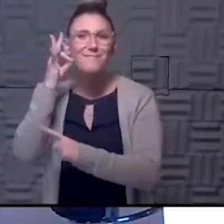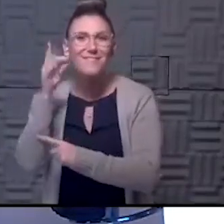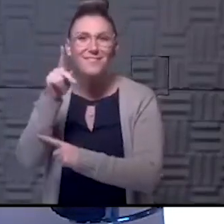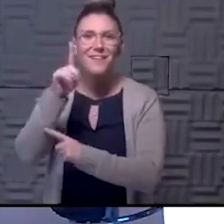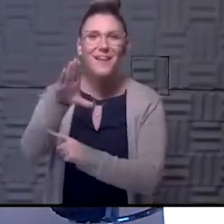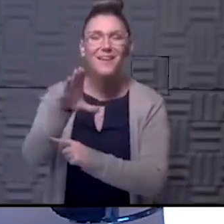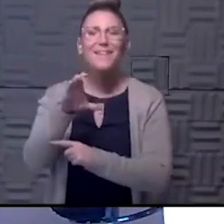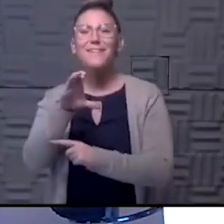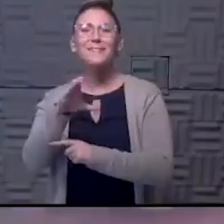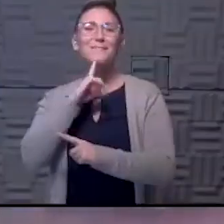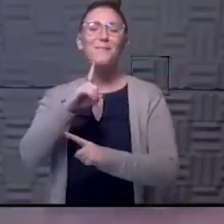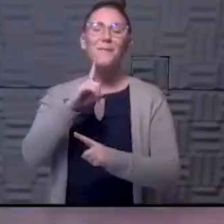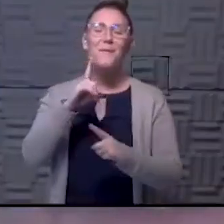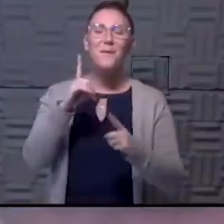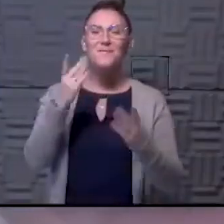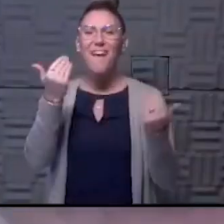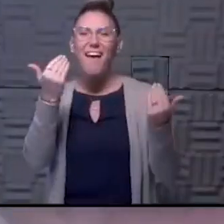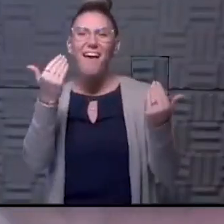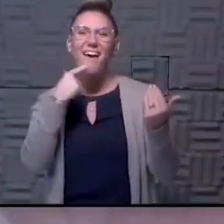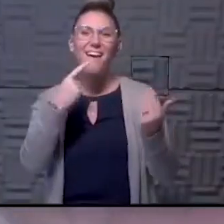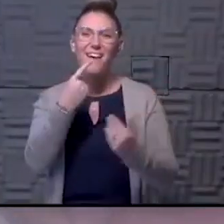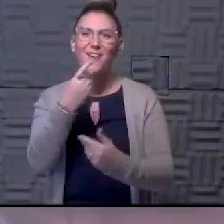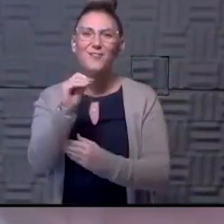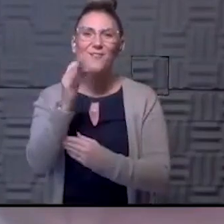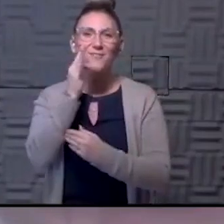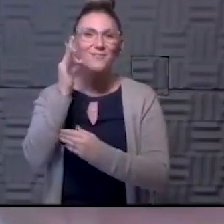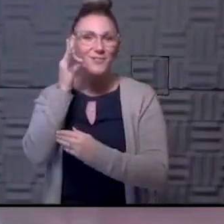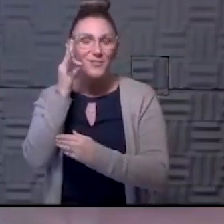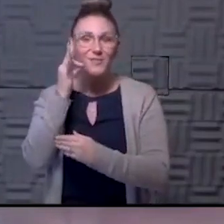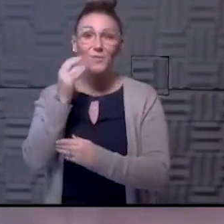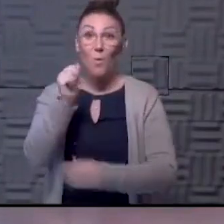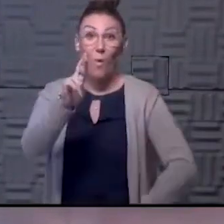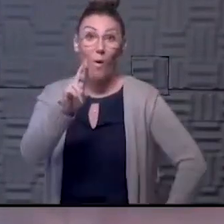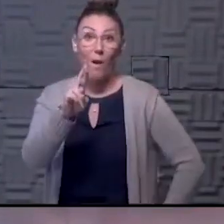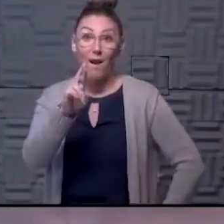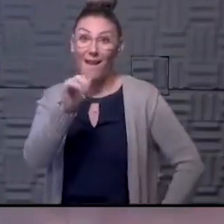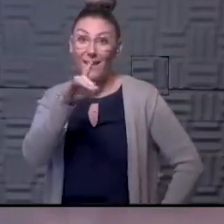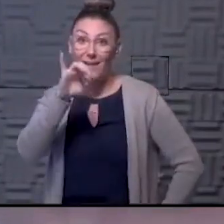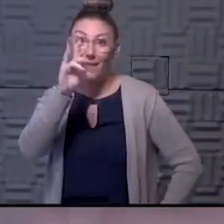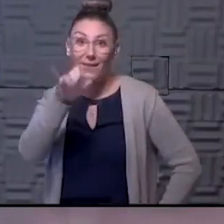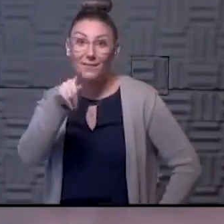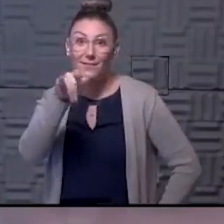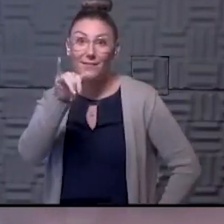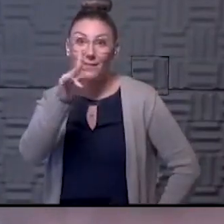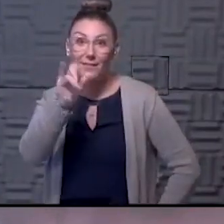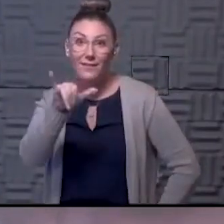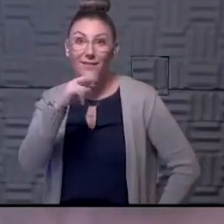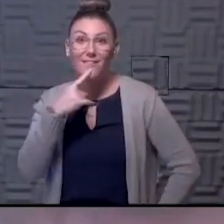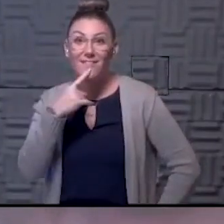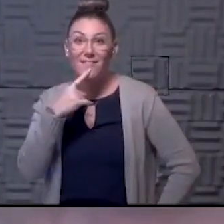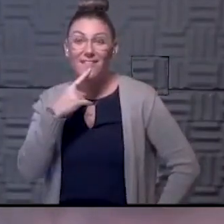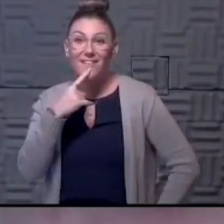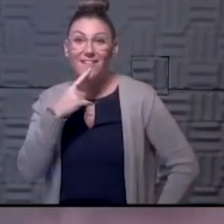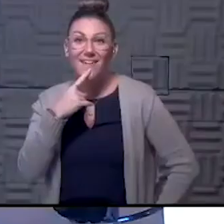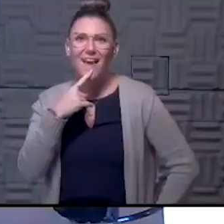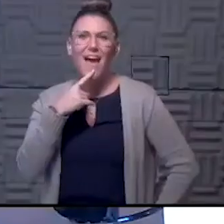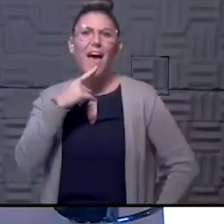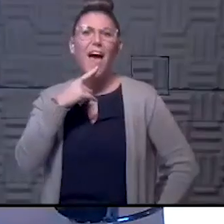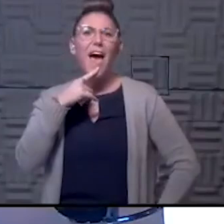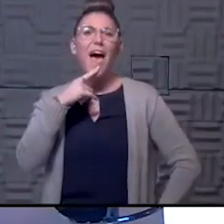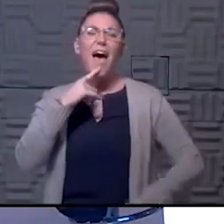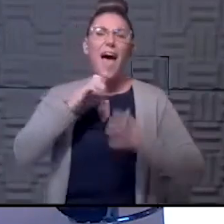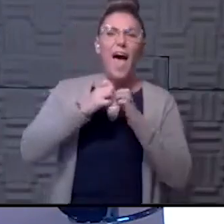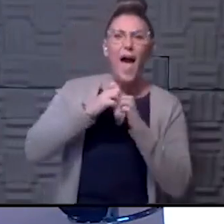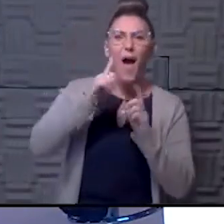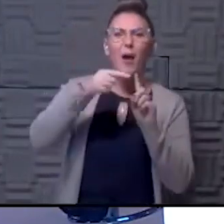what I'm talking about. Go Chiefs, go, or as Andy likes to say, I don't know. how about